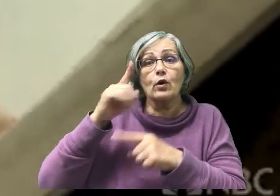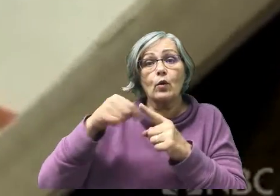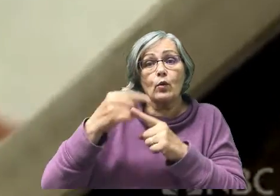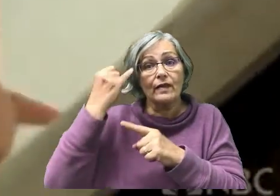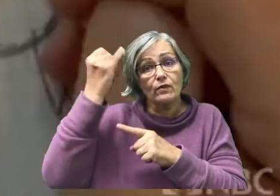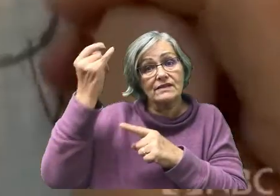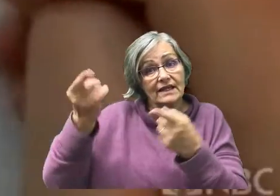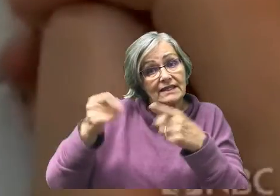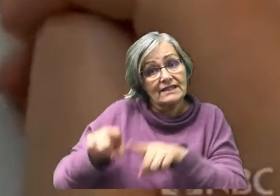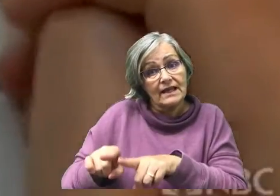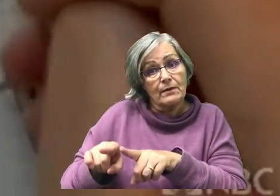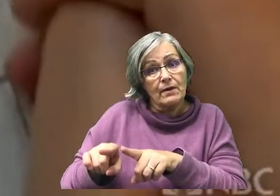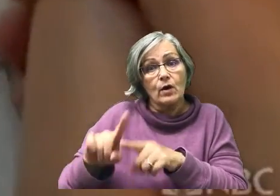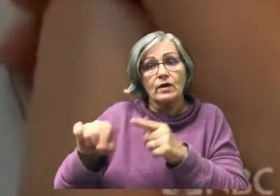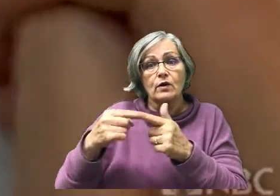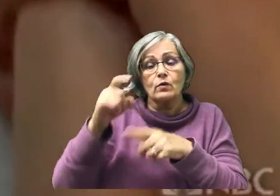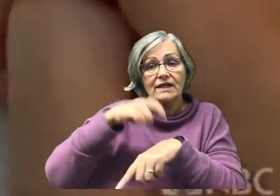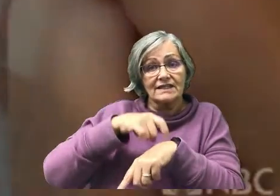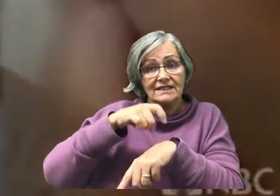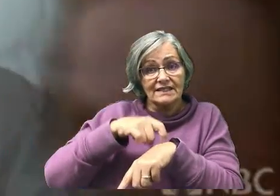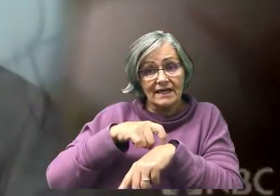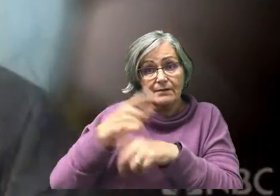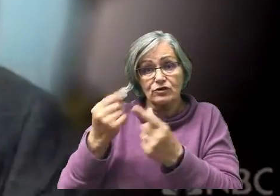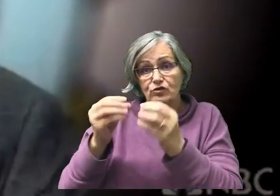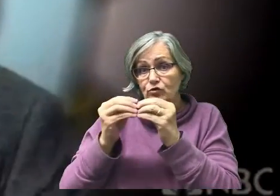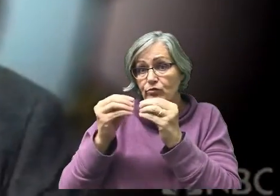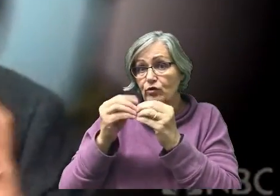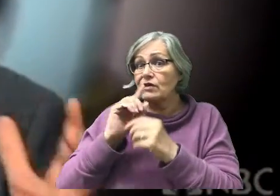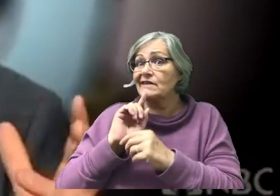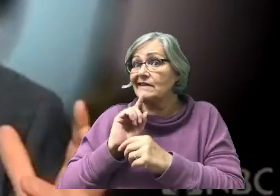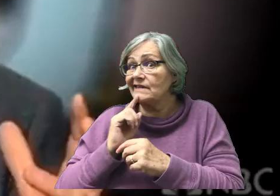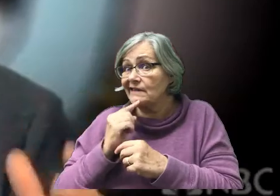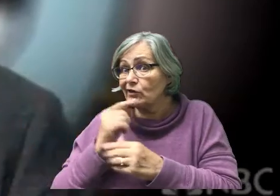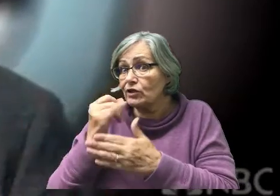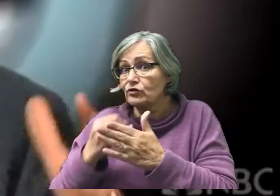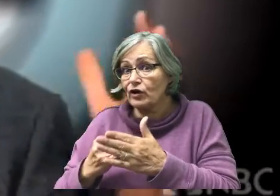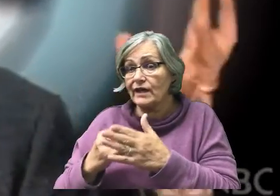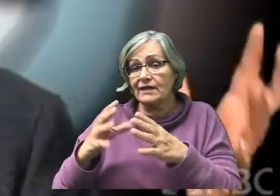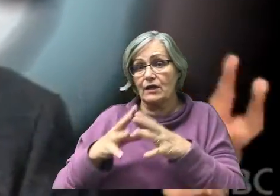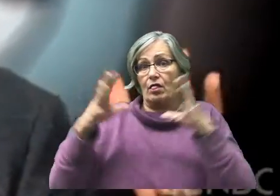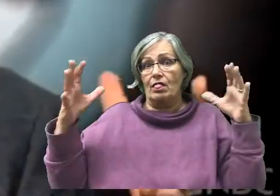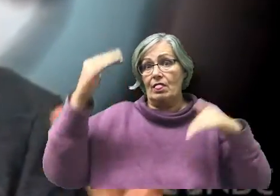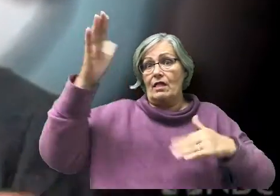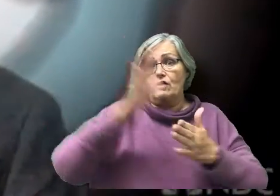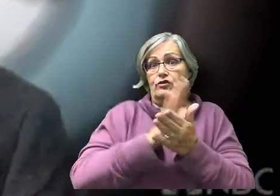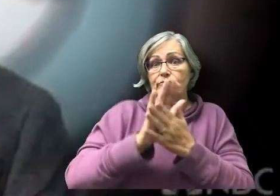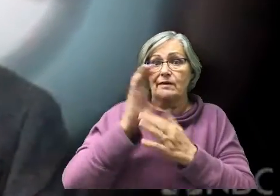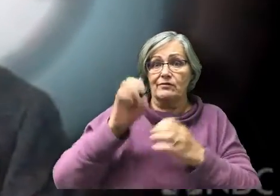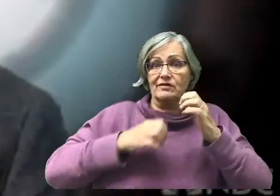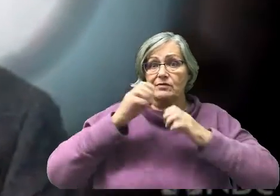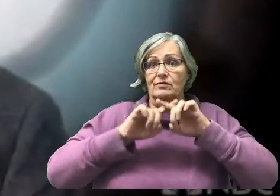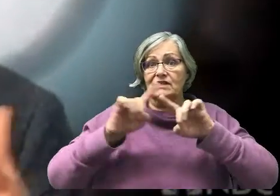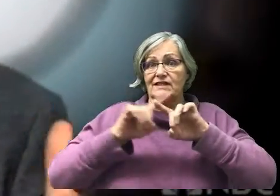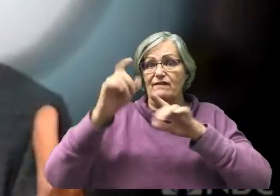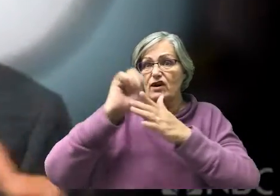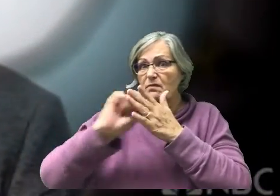know that when those ideas came about. And then when it comes time to do more serious drawings, I take out bigger sheets of paper and I